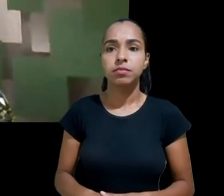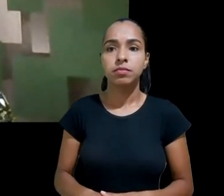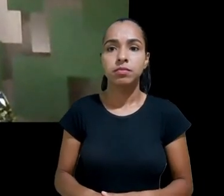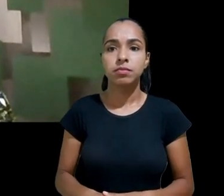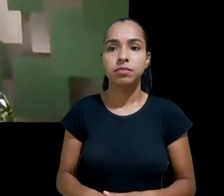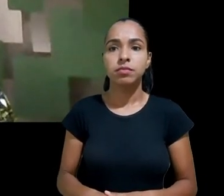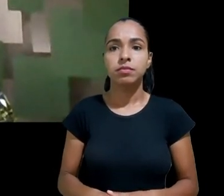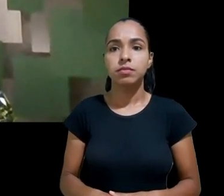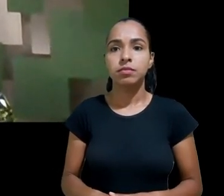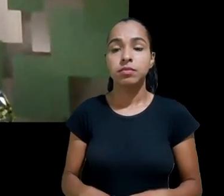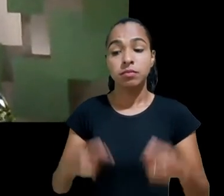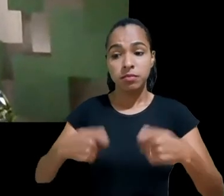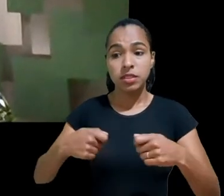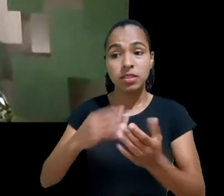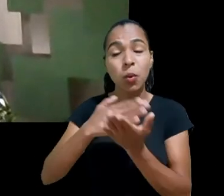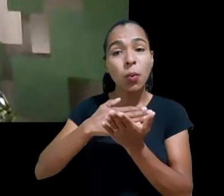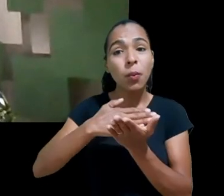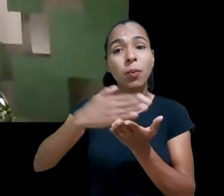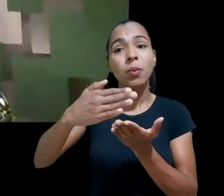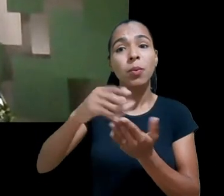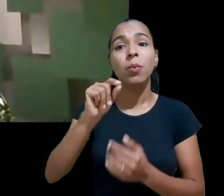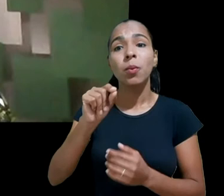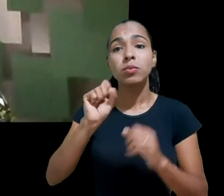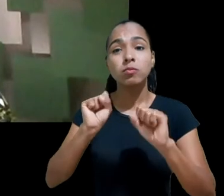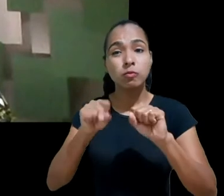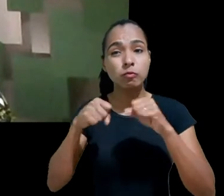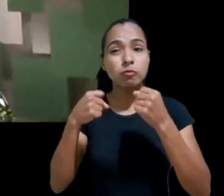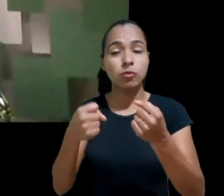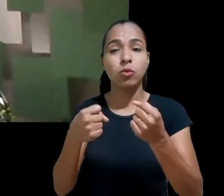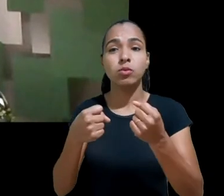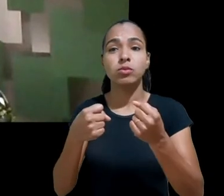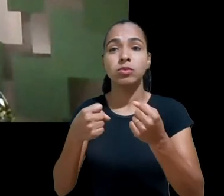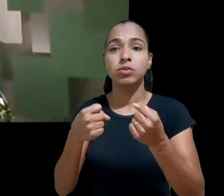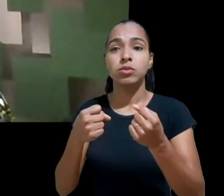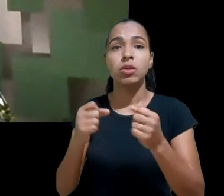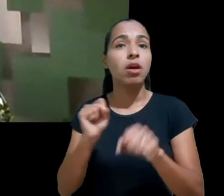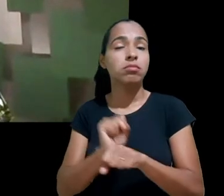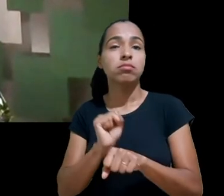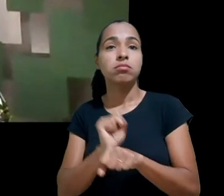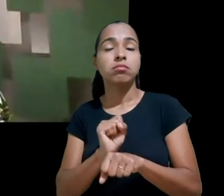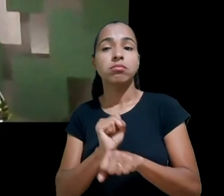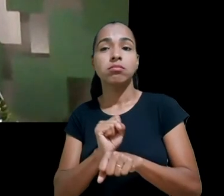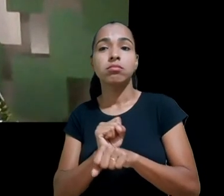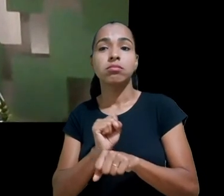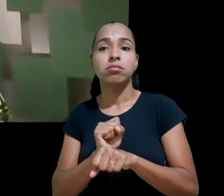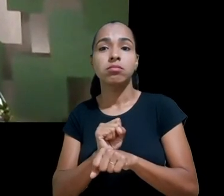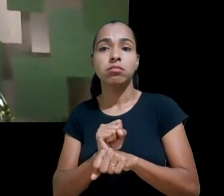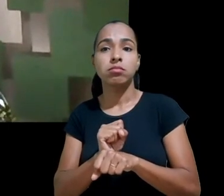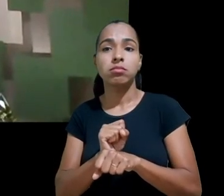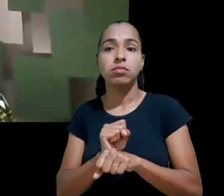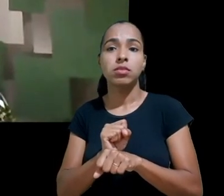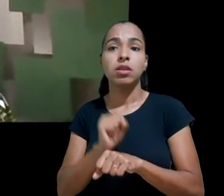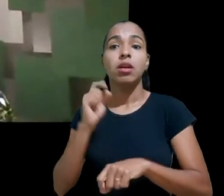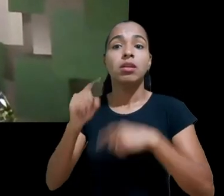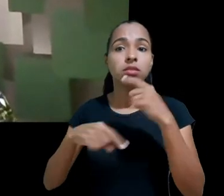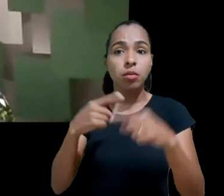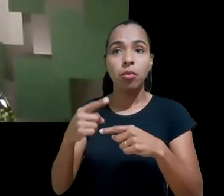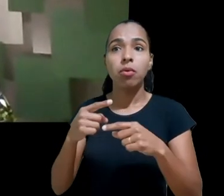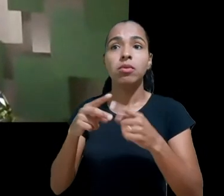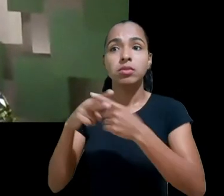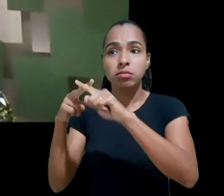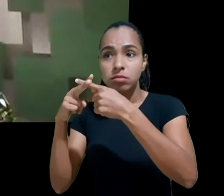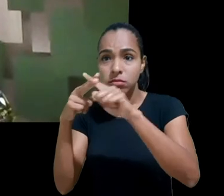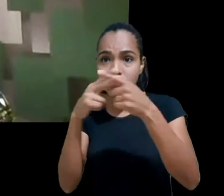proactive enough rather than waiting for the thing to happen for us to now be going back to fix them